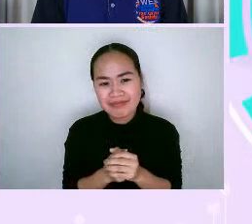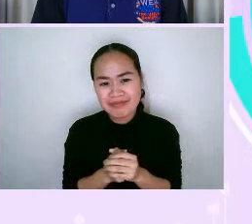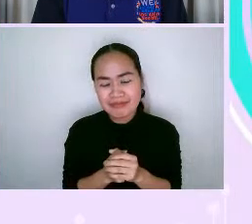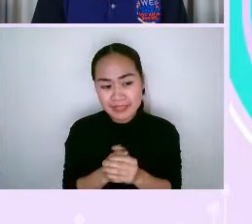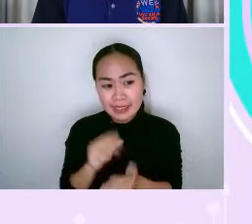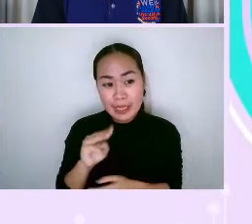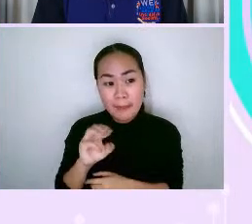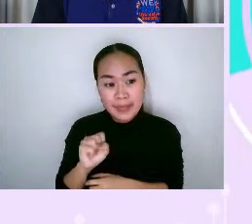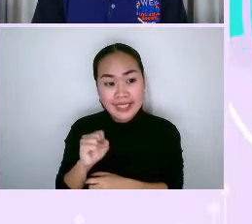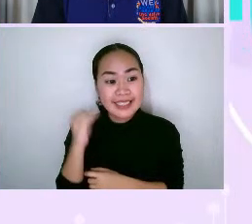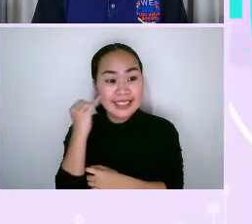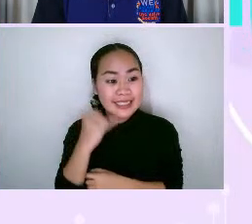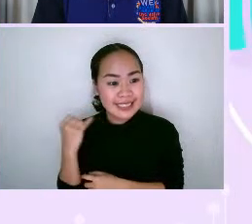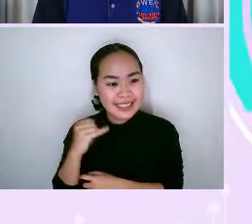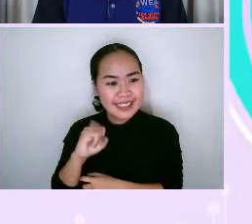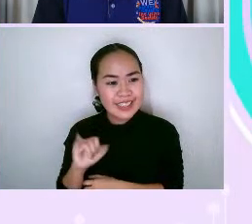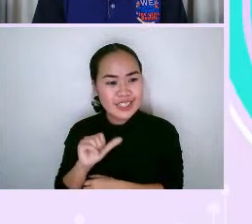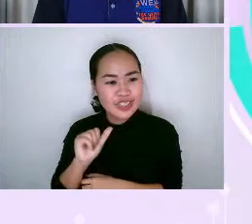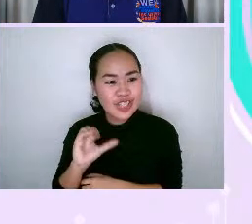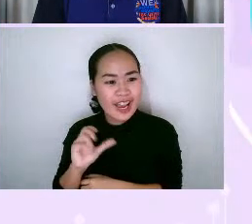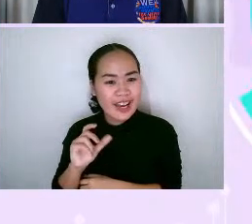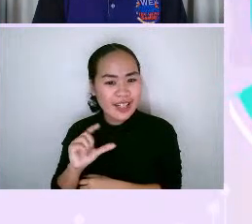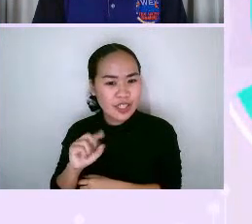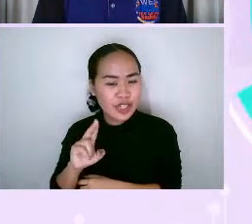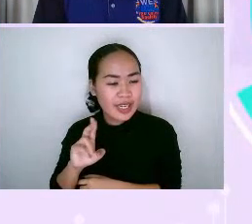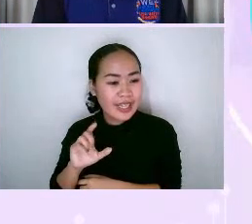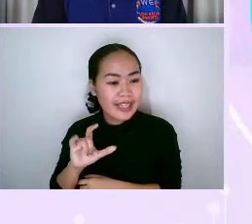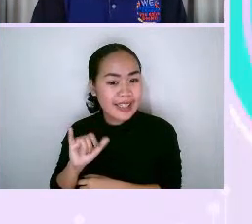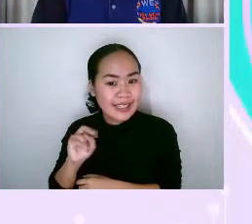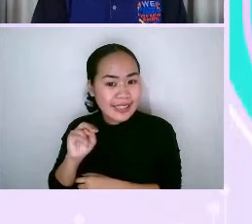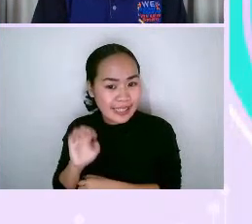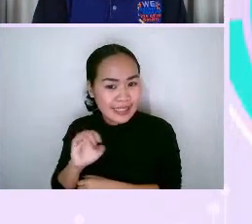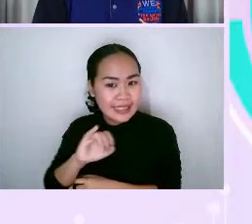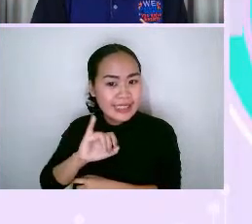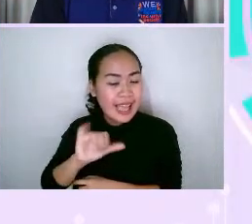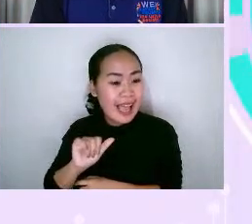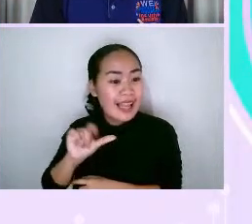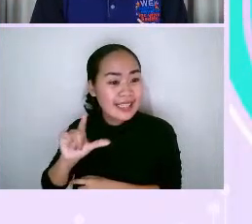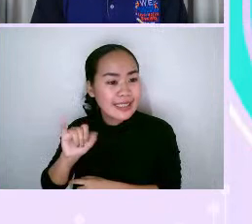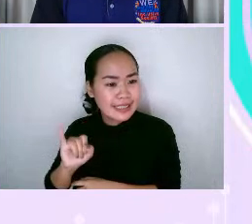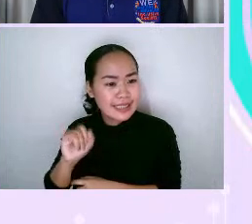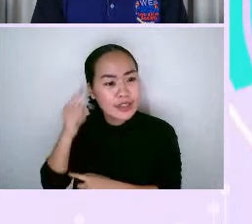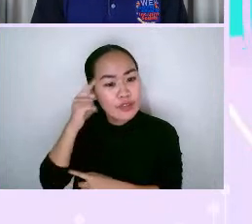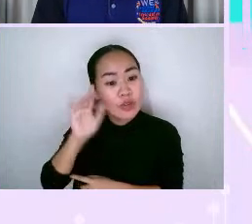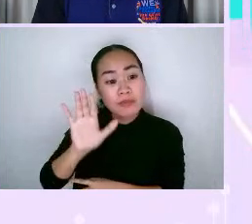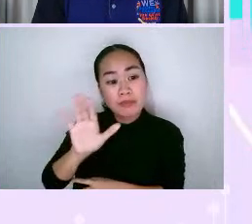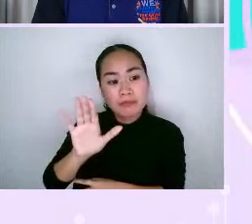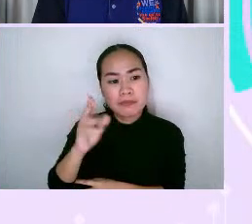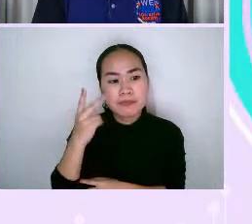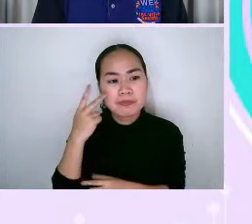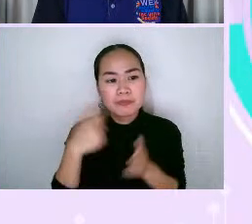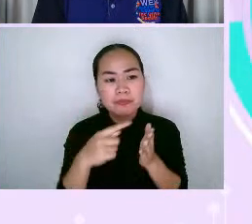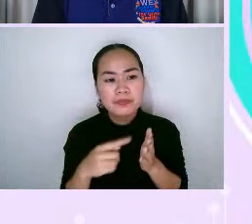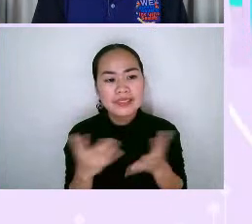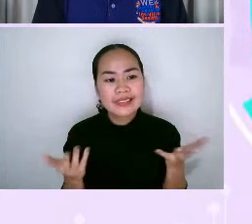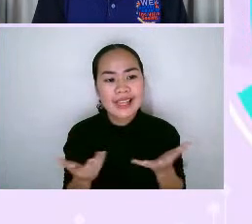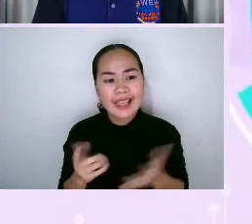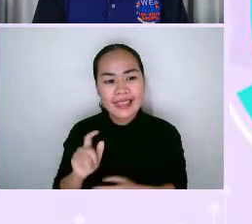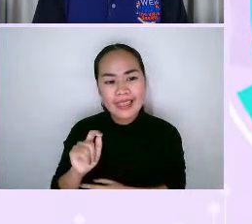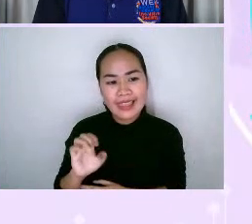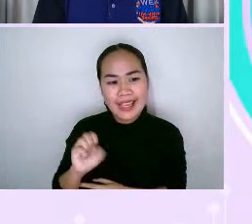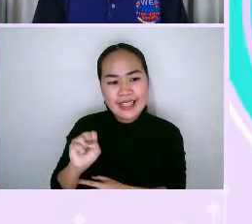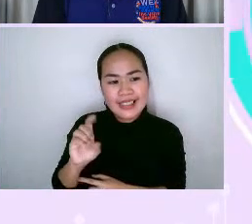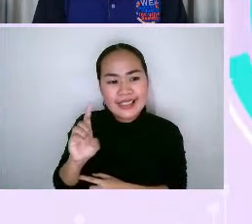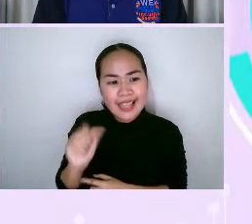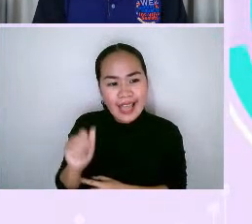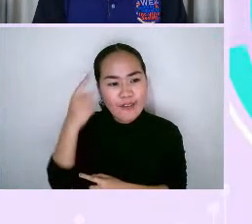Ali, Supervising TESD Specialist, ETESDA Division, National Institute for Technical Education and